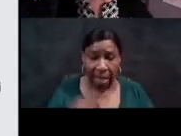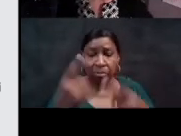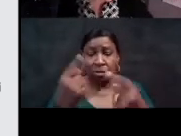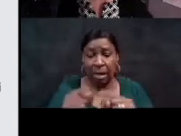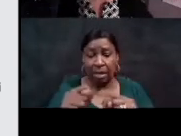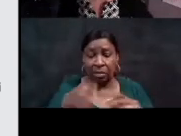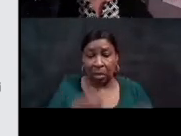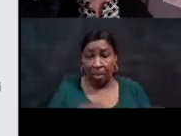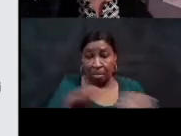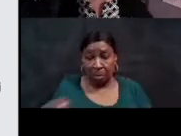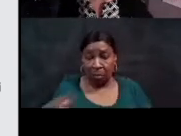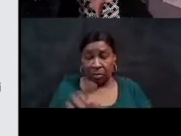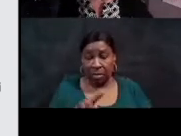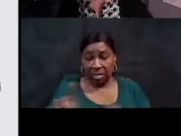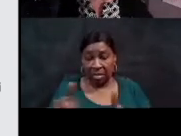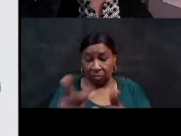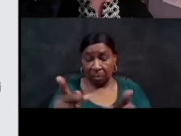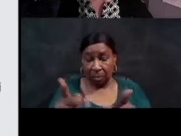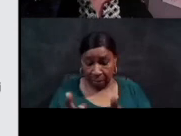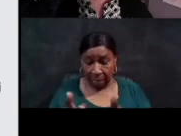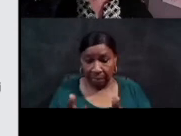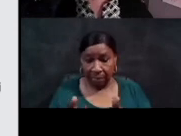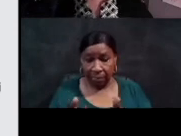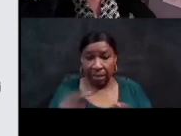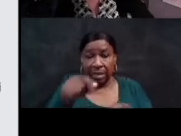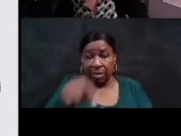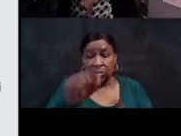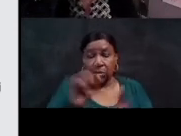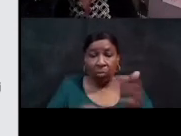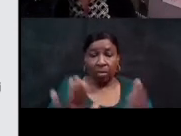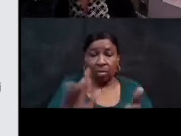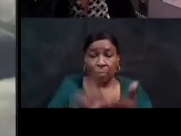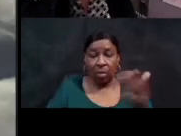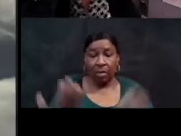transnational migration journeys look like.